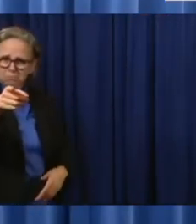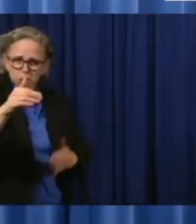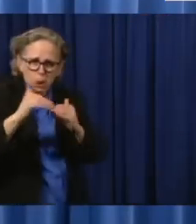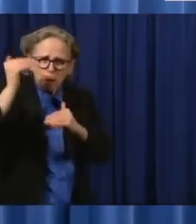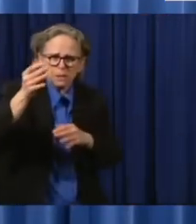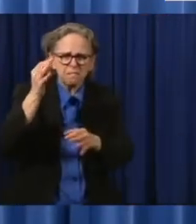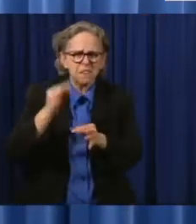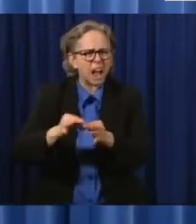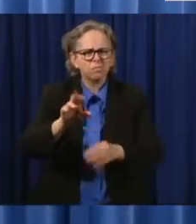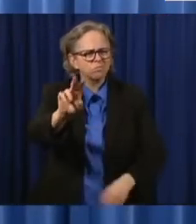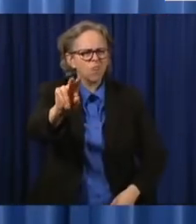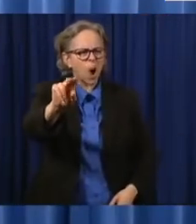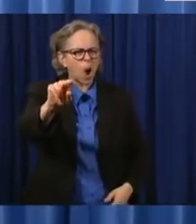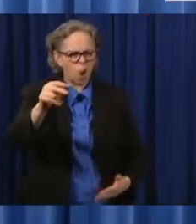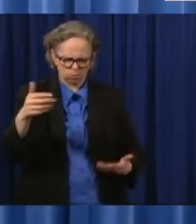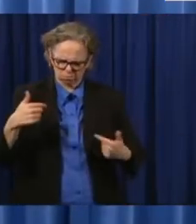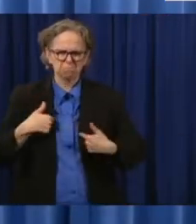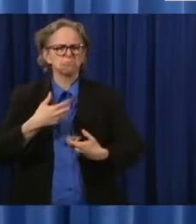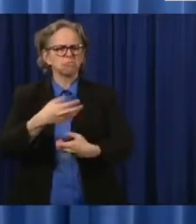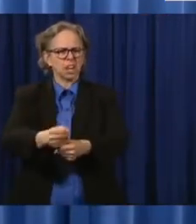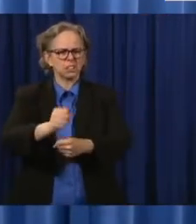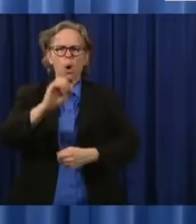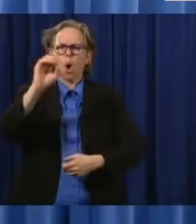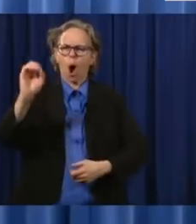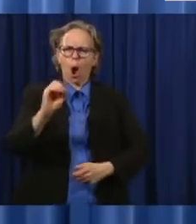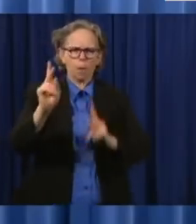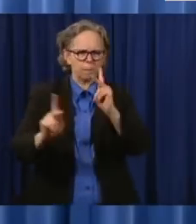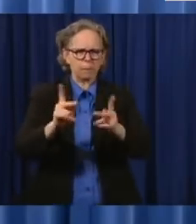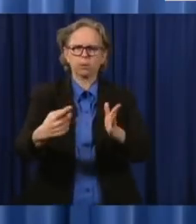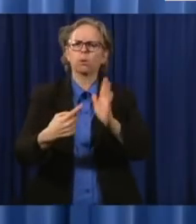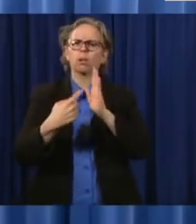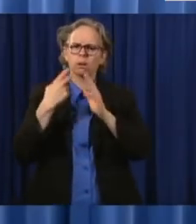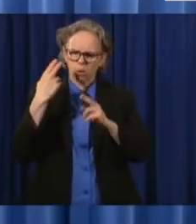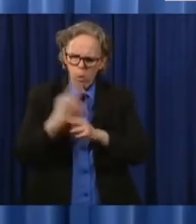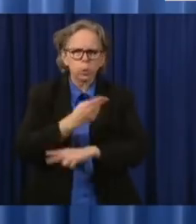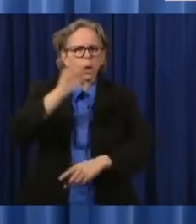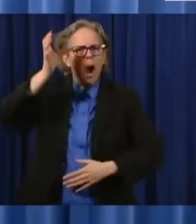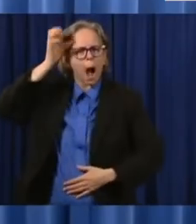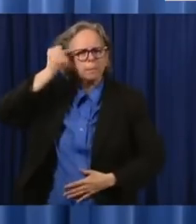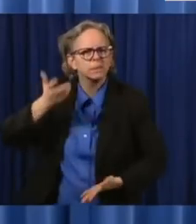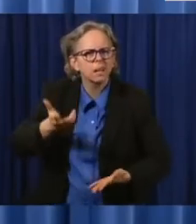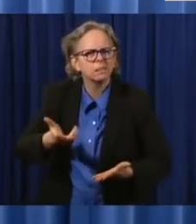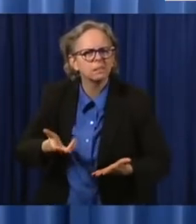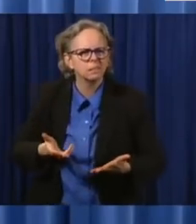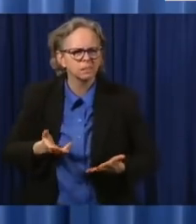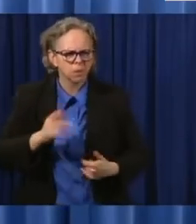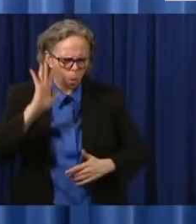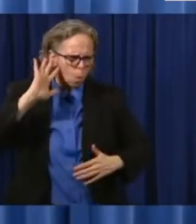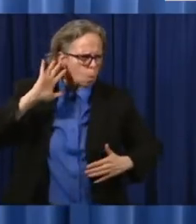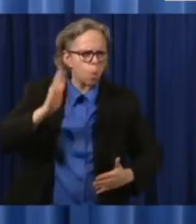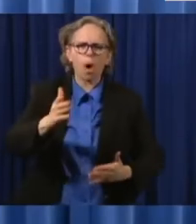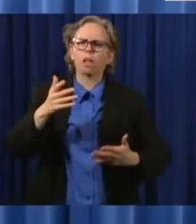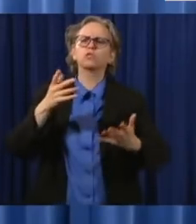will use their common sense. They will do what needs to be done.